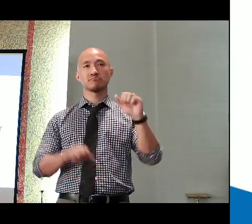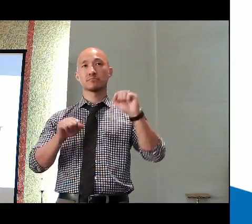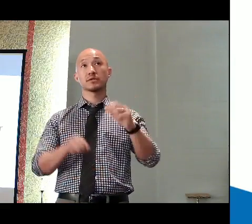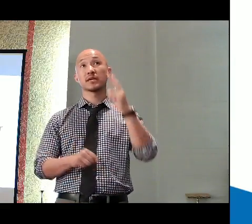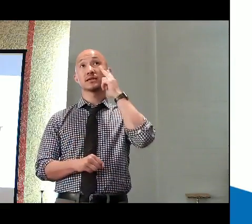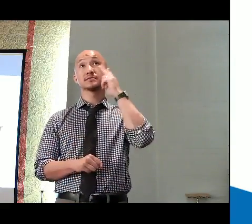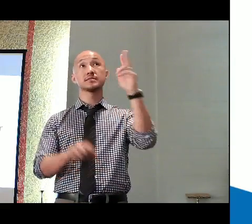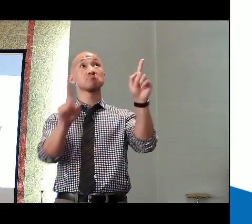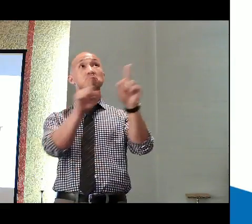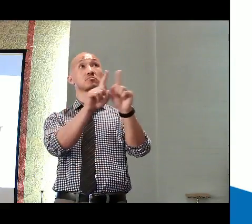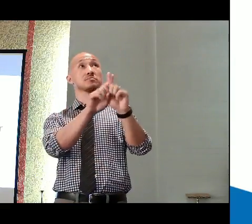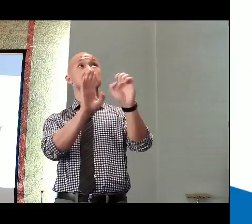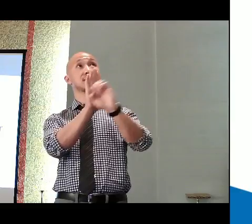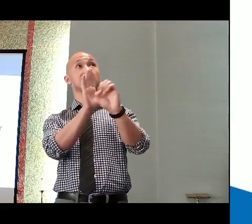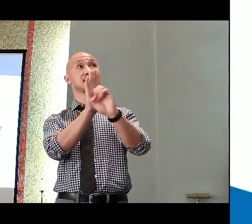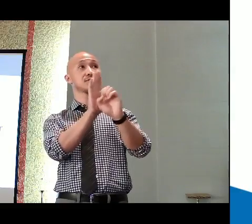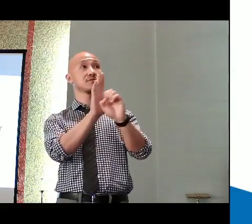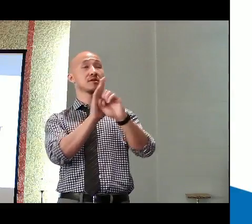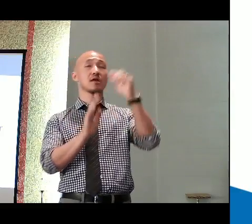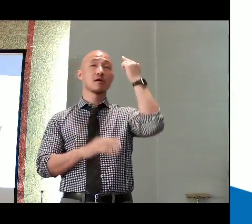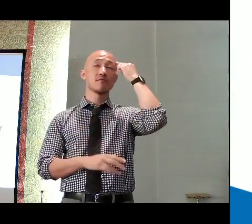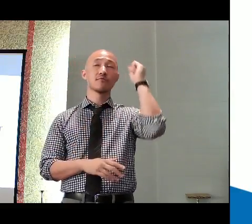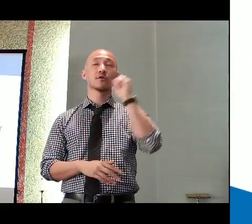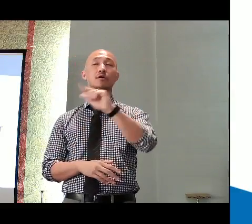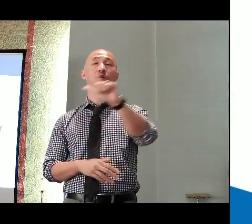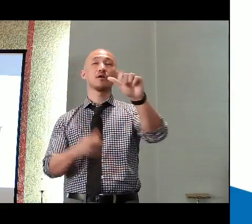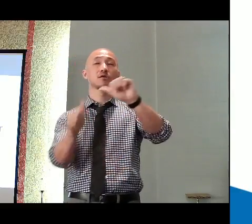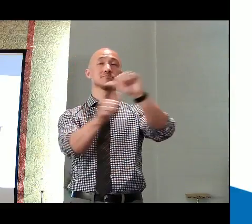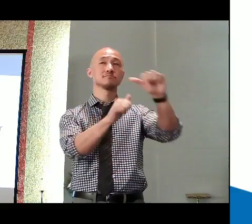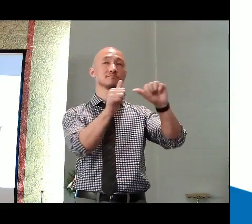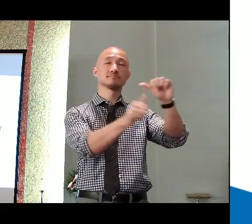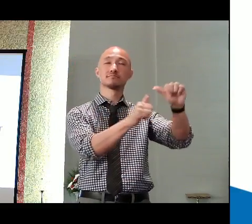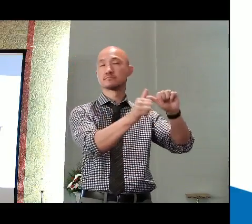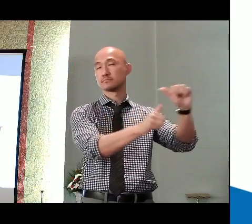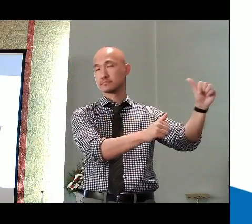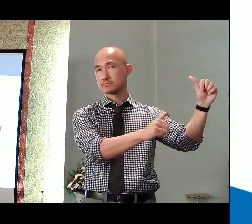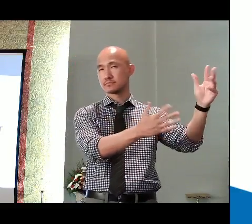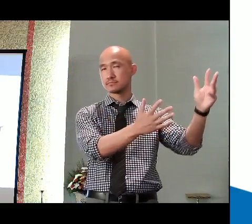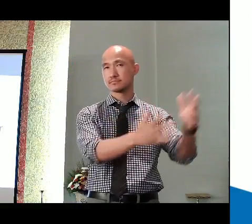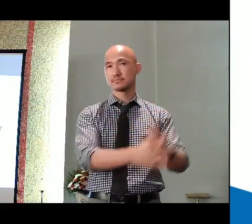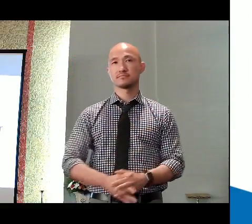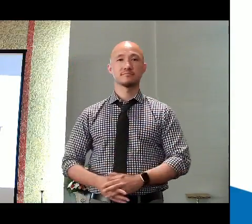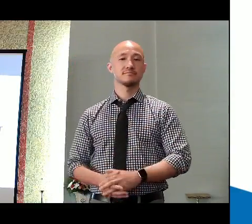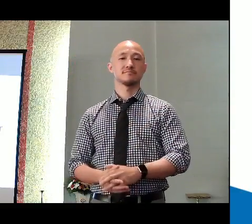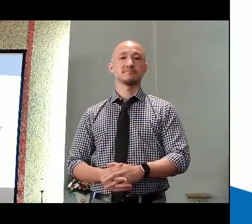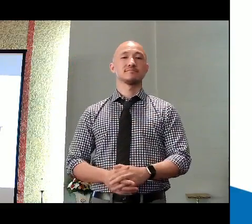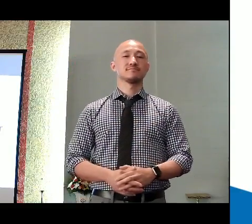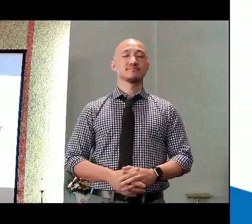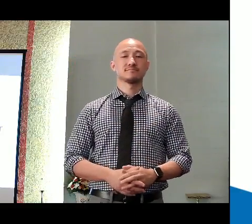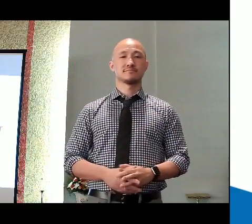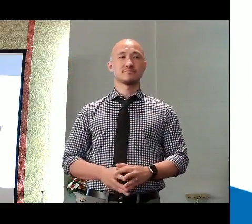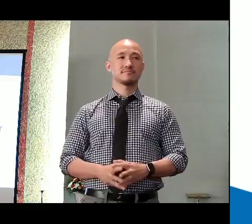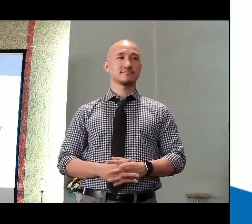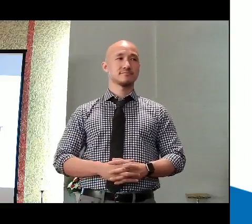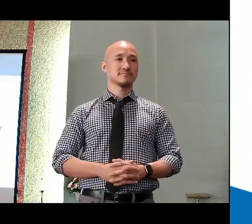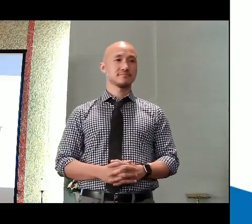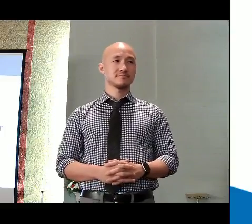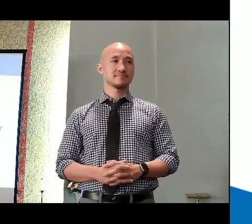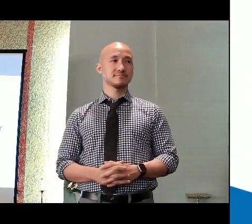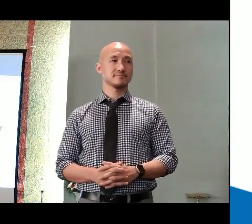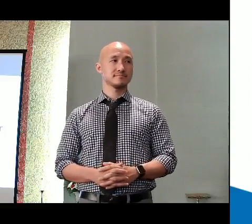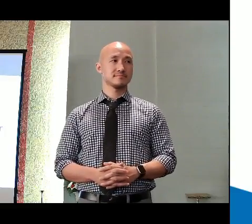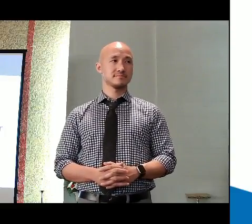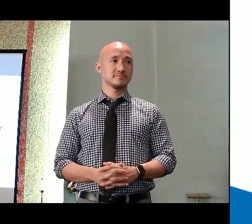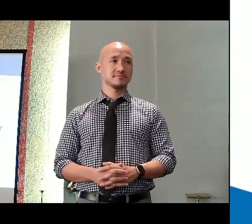board. It's just that we're exploring more specifically in 1 Peter how husbands should treat their wives. But it's a